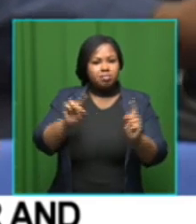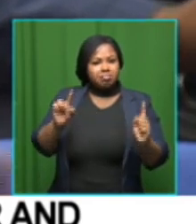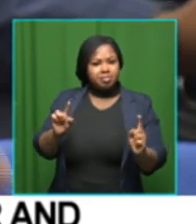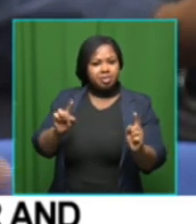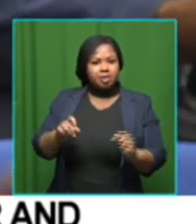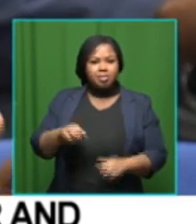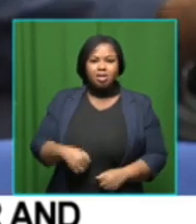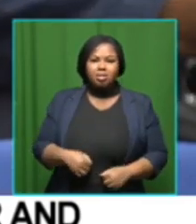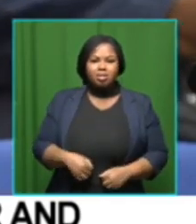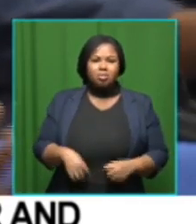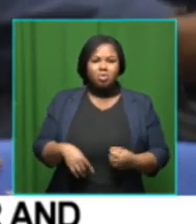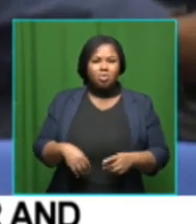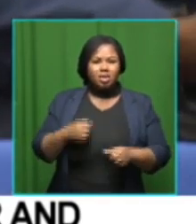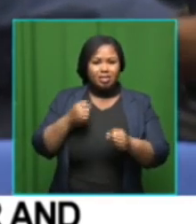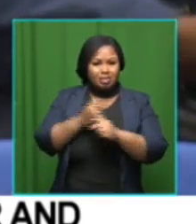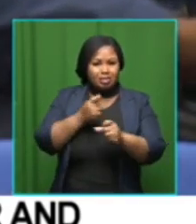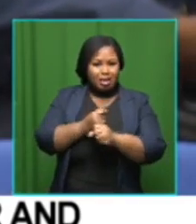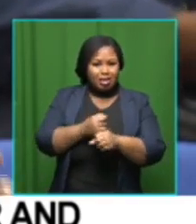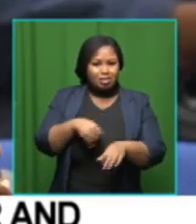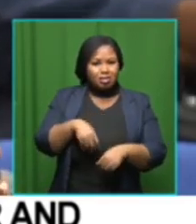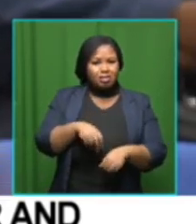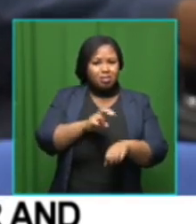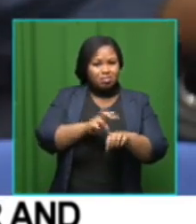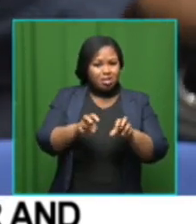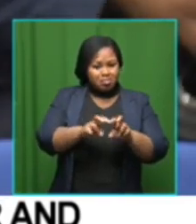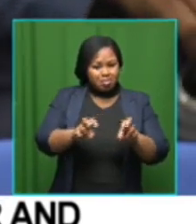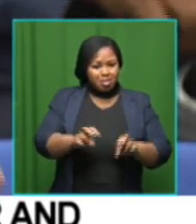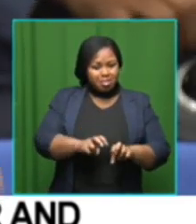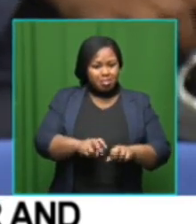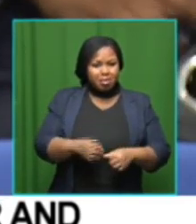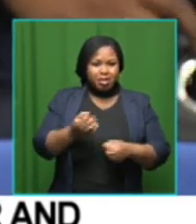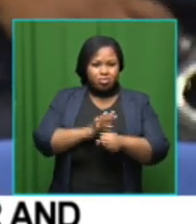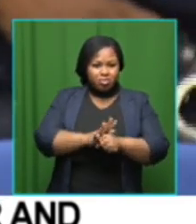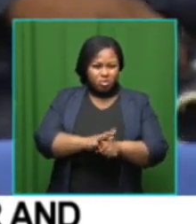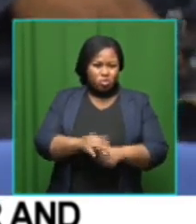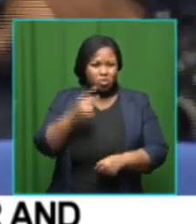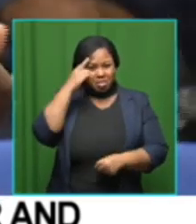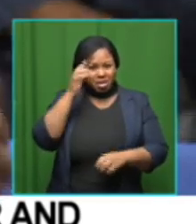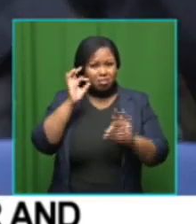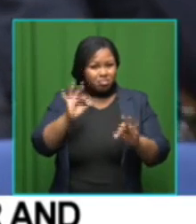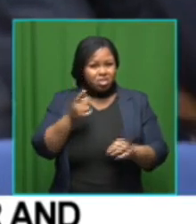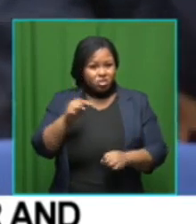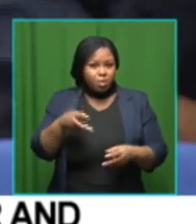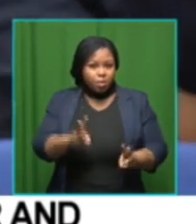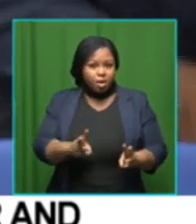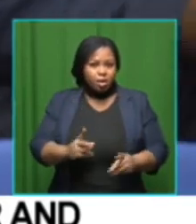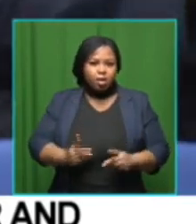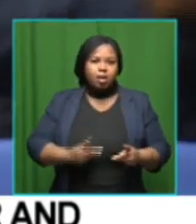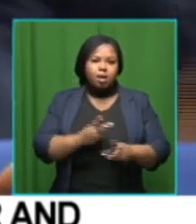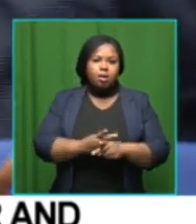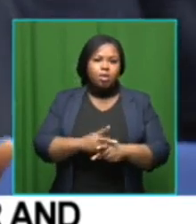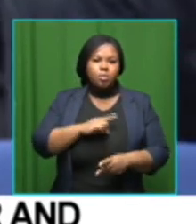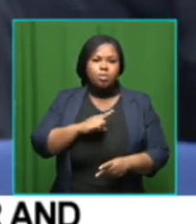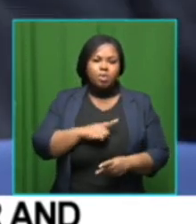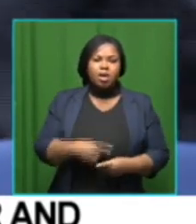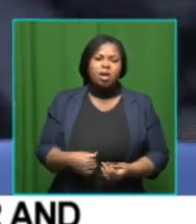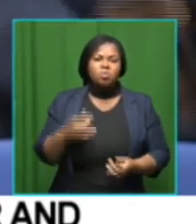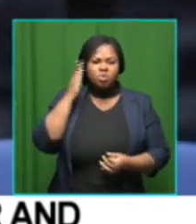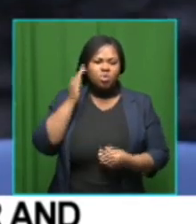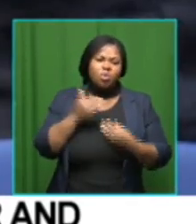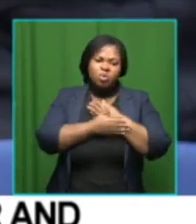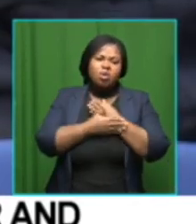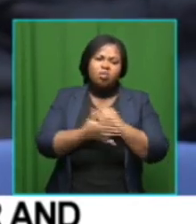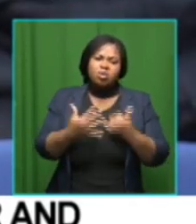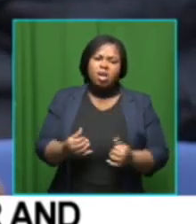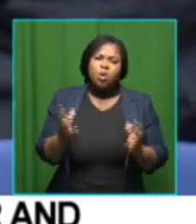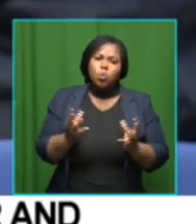one? Is wearing masks in taxis an effective measure to counter the virus? And also you did mention that there was a shortage of masks in the country, so if you can